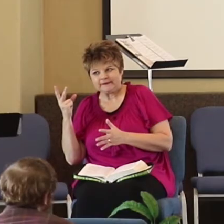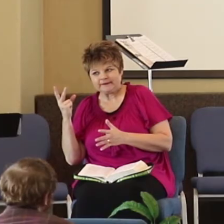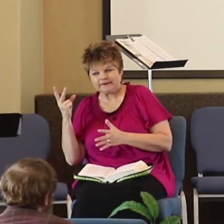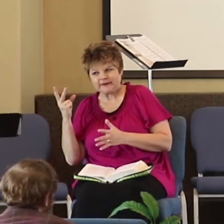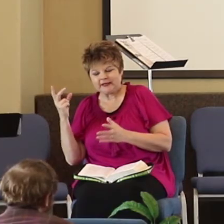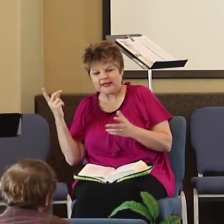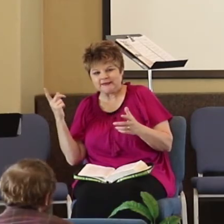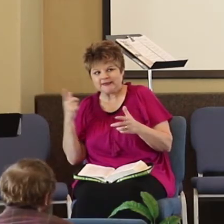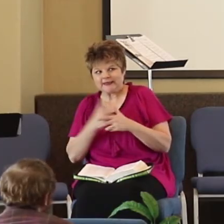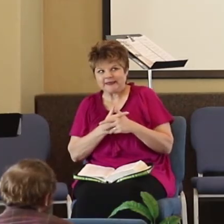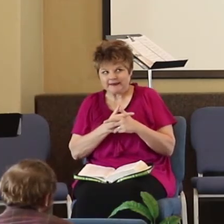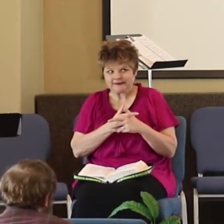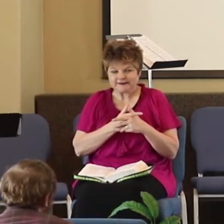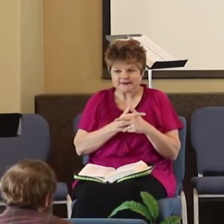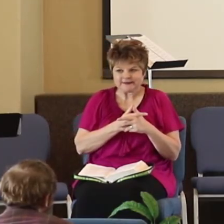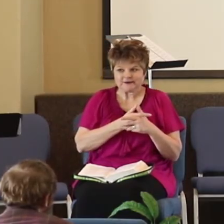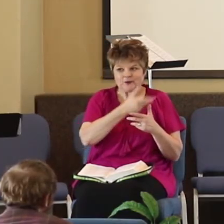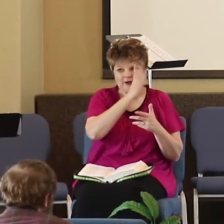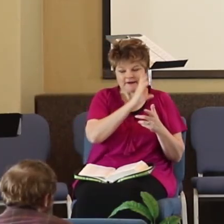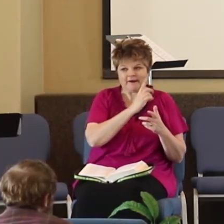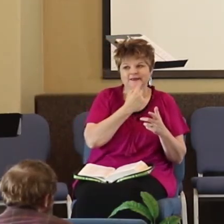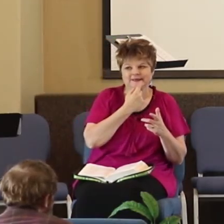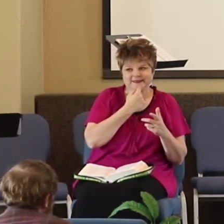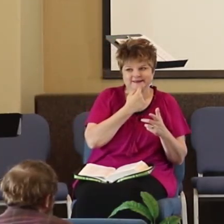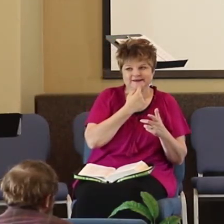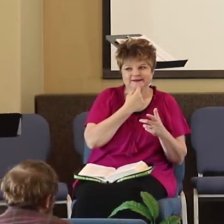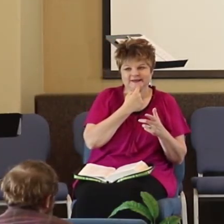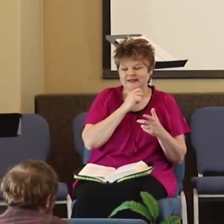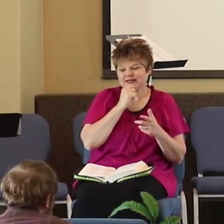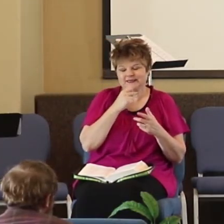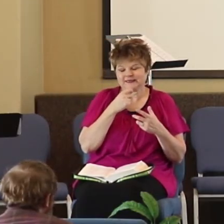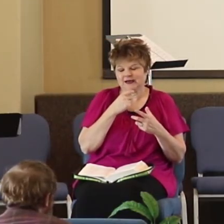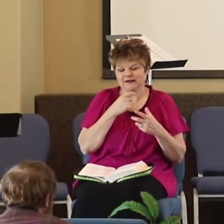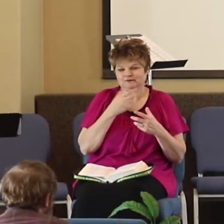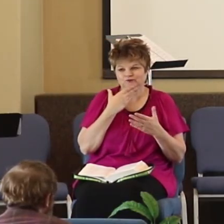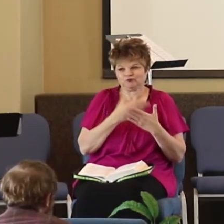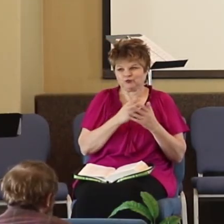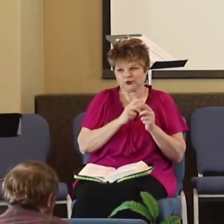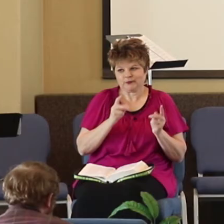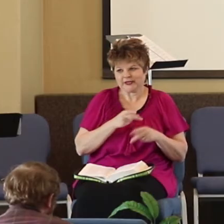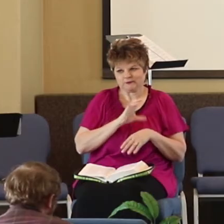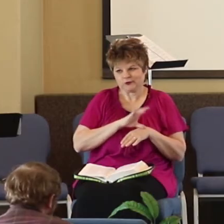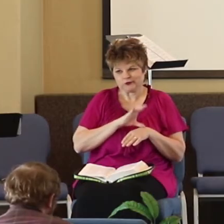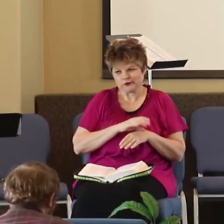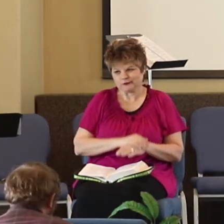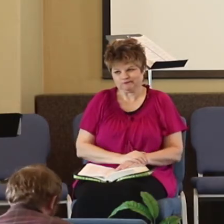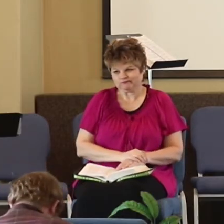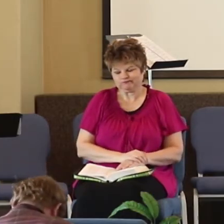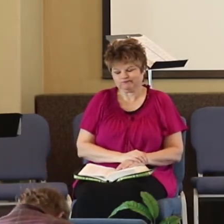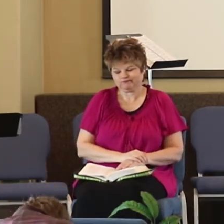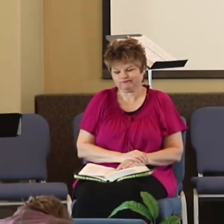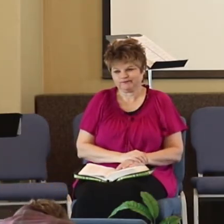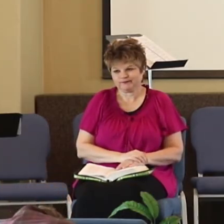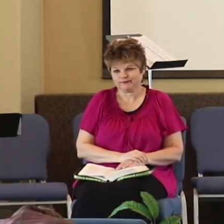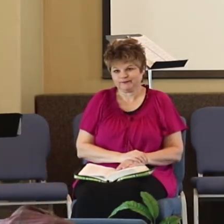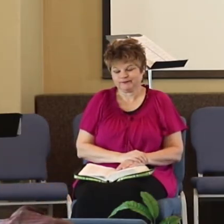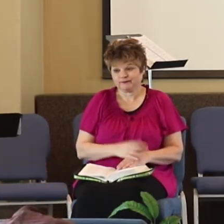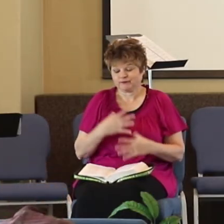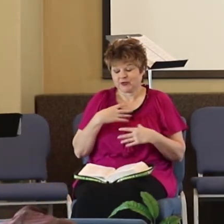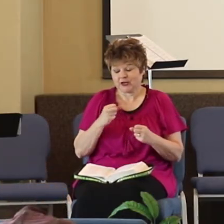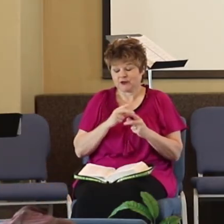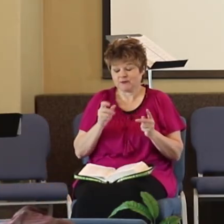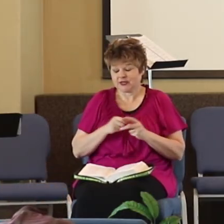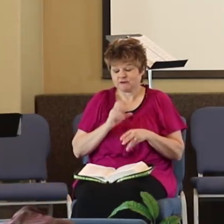that contradicts what God's word says. And that's not a healthy place for the church to be. A healthy place